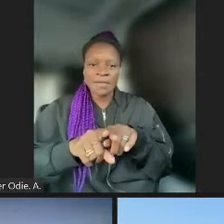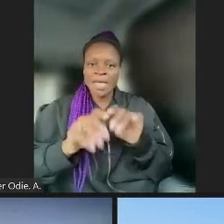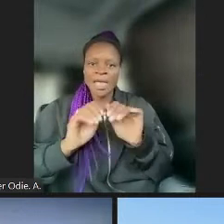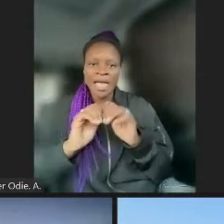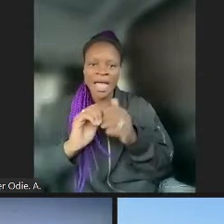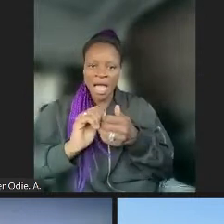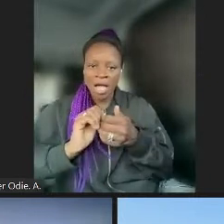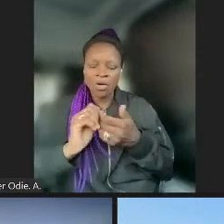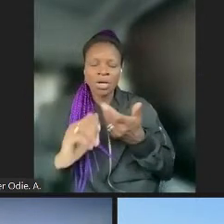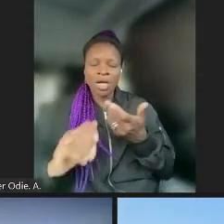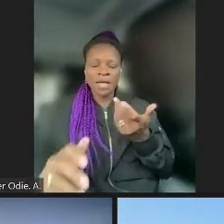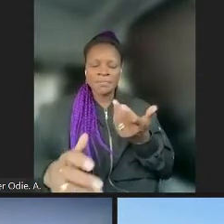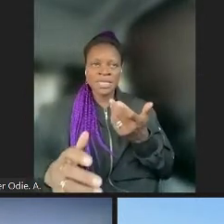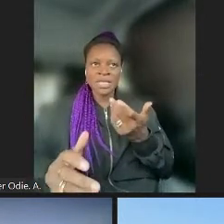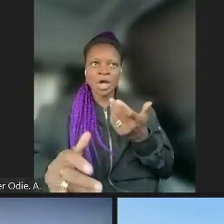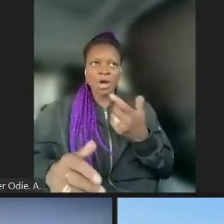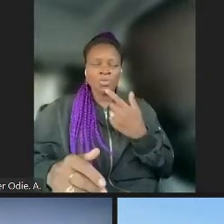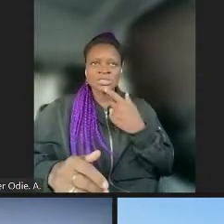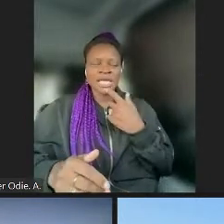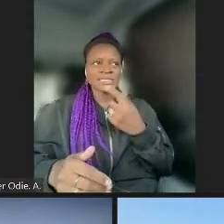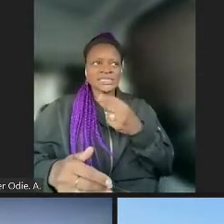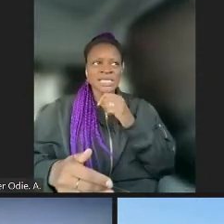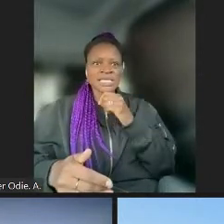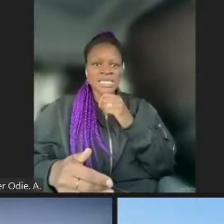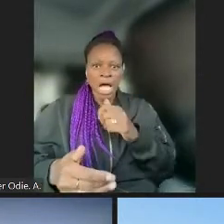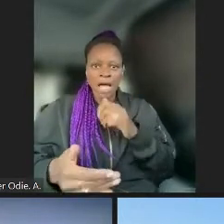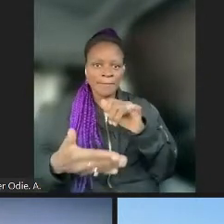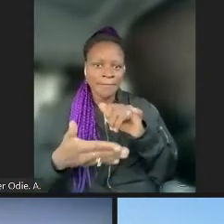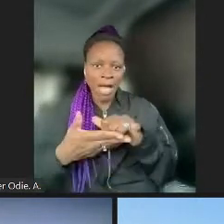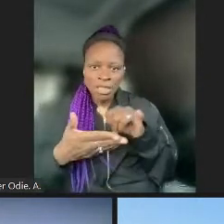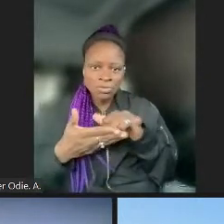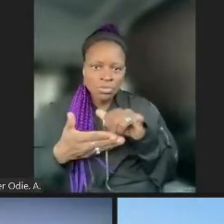Is it just not possible, or is there any chance?